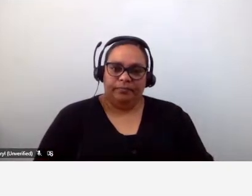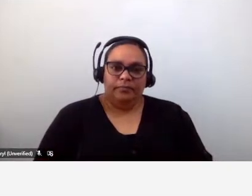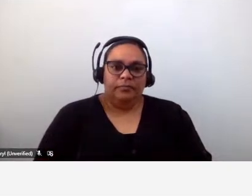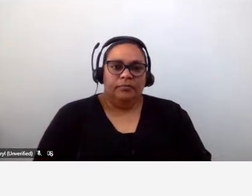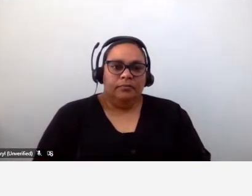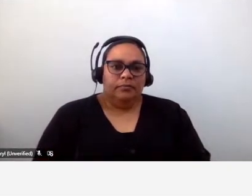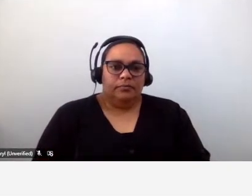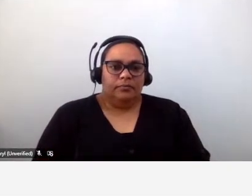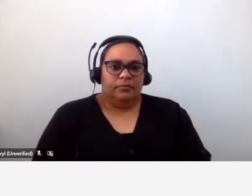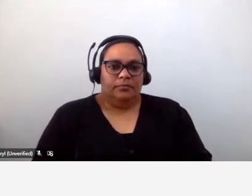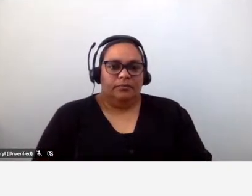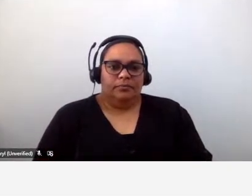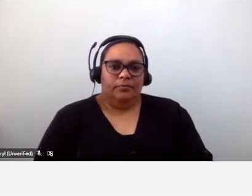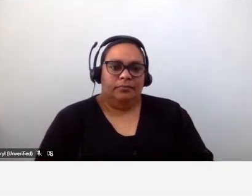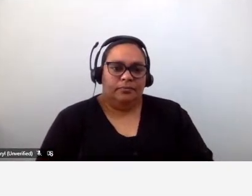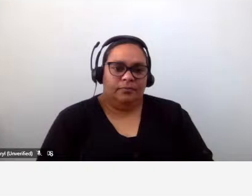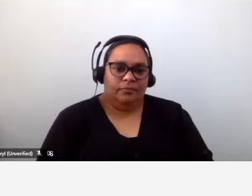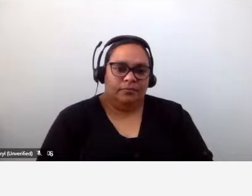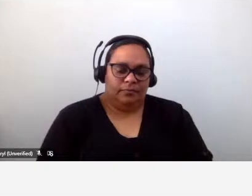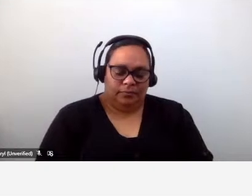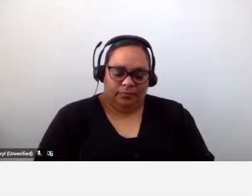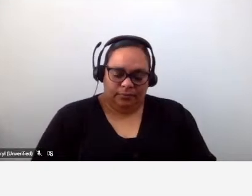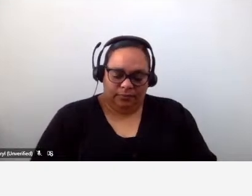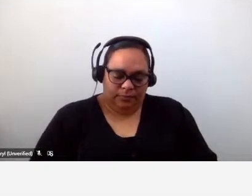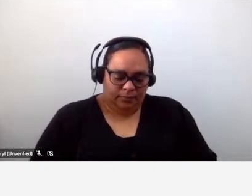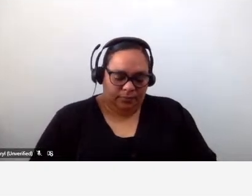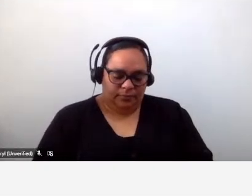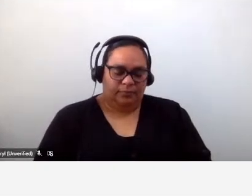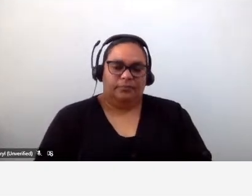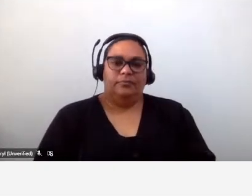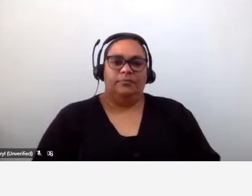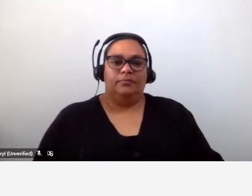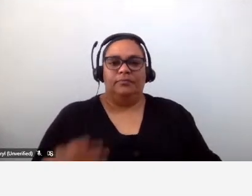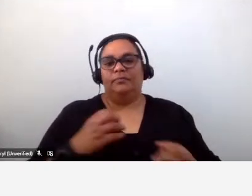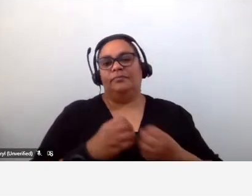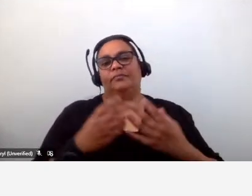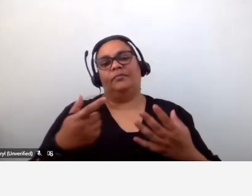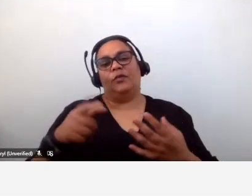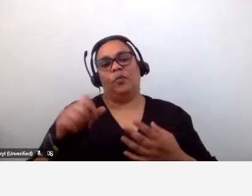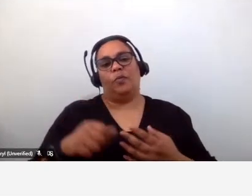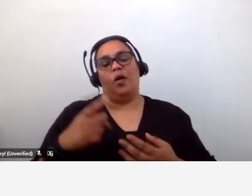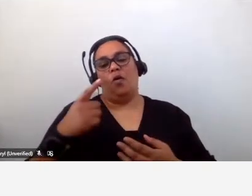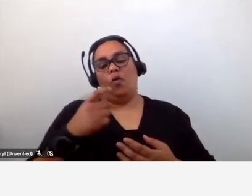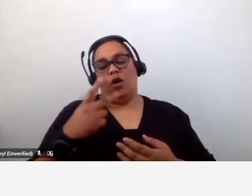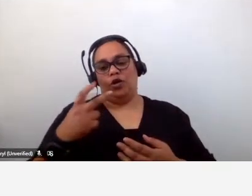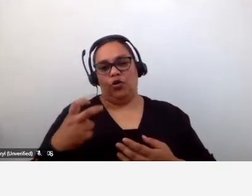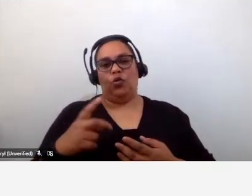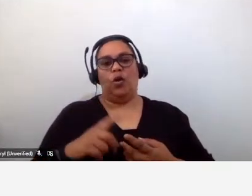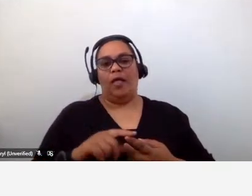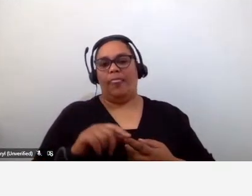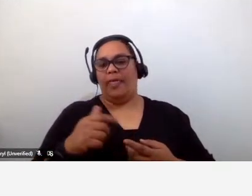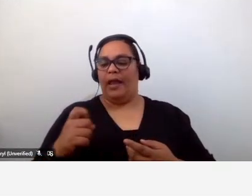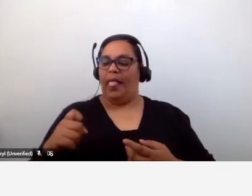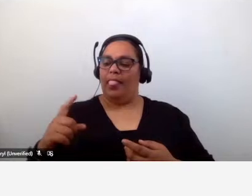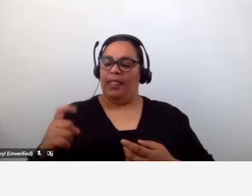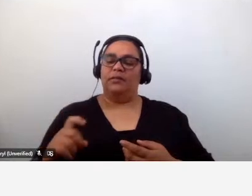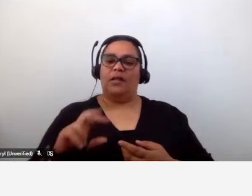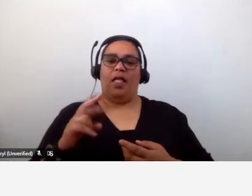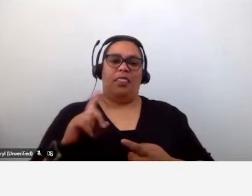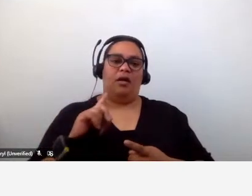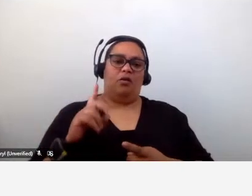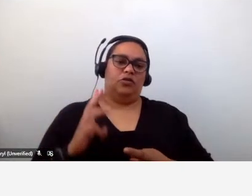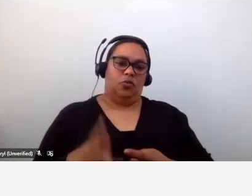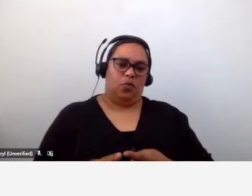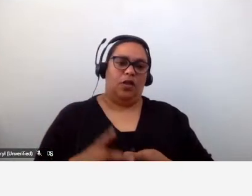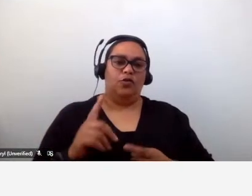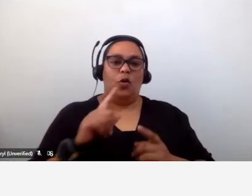you. Thank you very much, Chairperson. I'll take one or two and then colleagues will take the others.